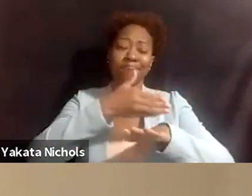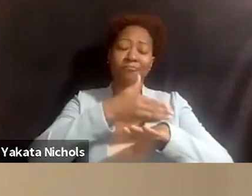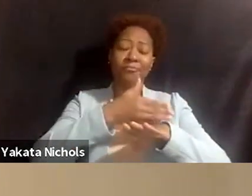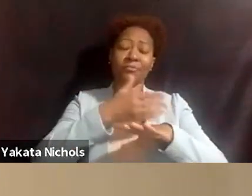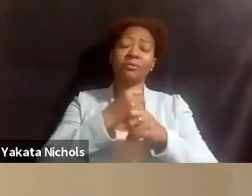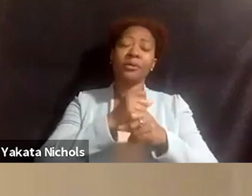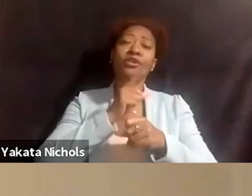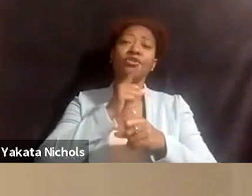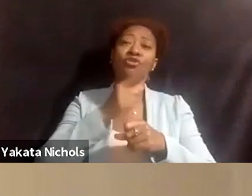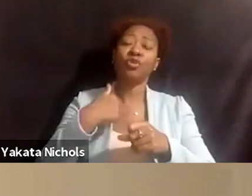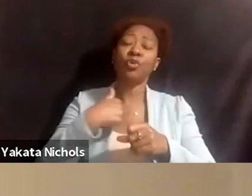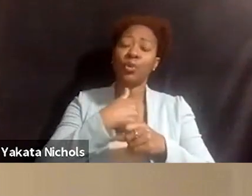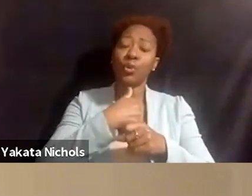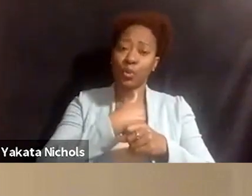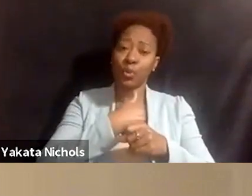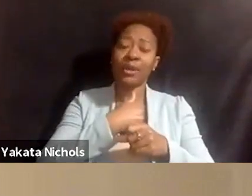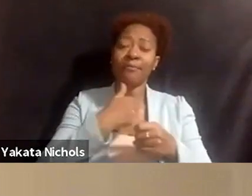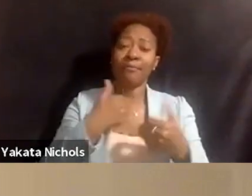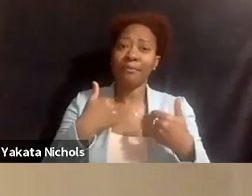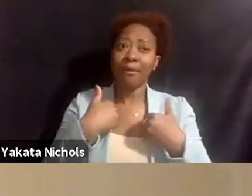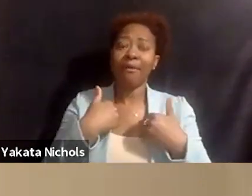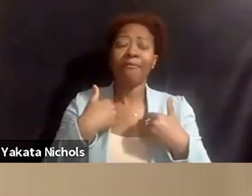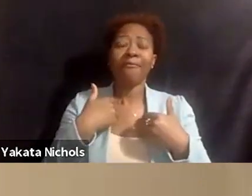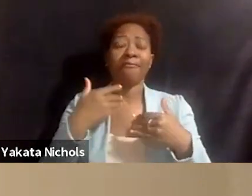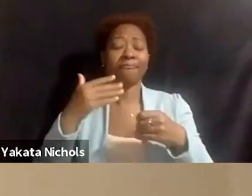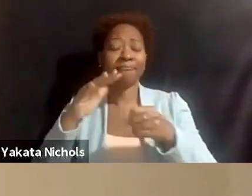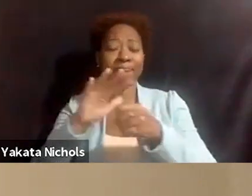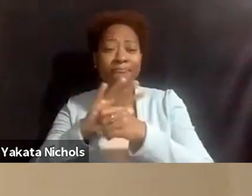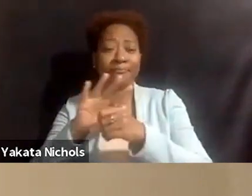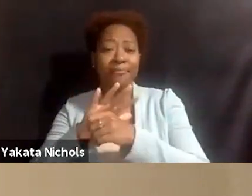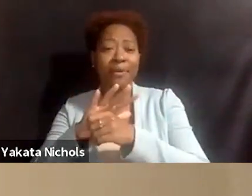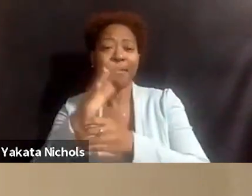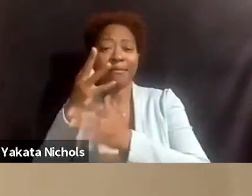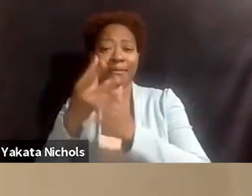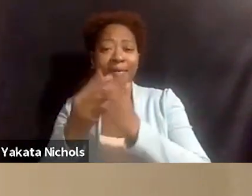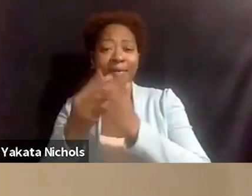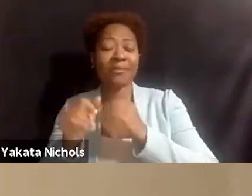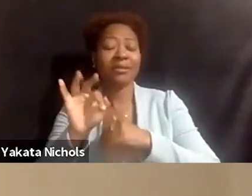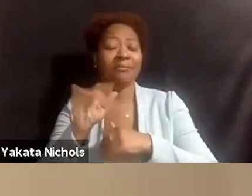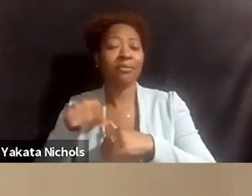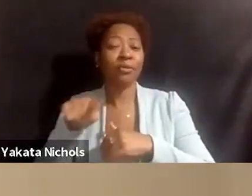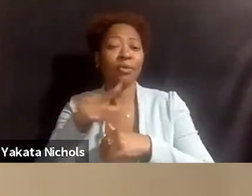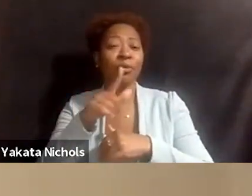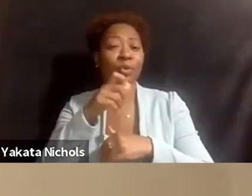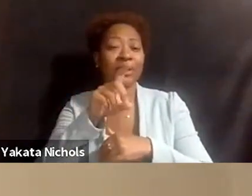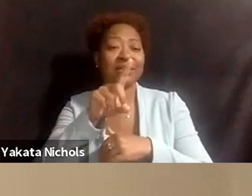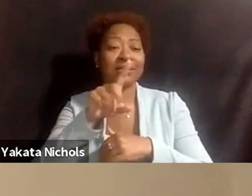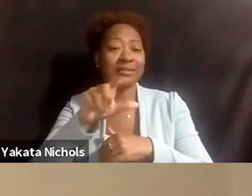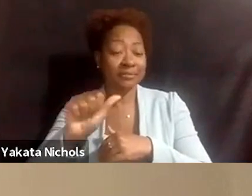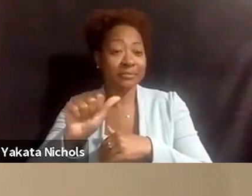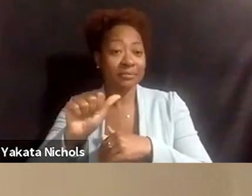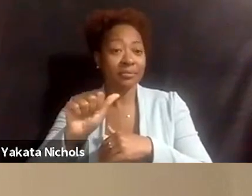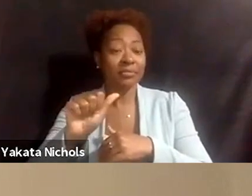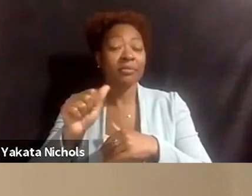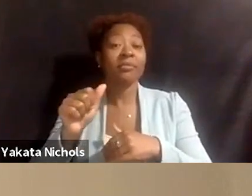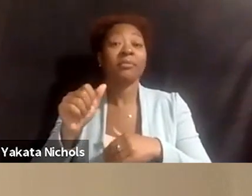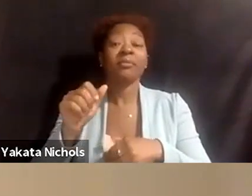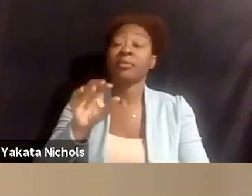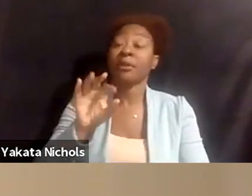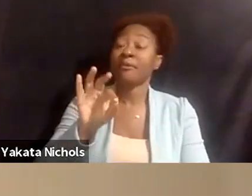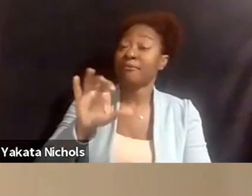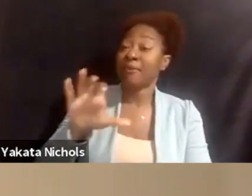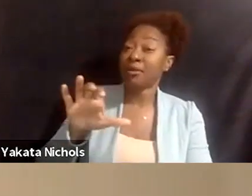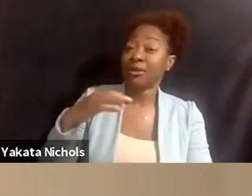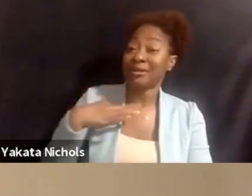for disabled students, faculty, staff at University of Michigan. So I join you today as a member of the Student